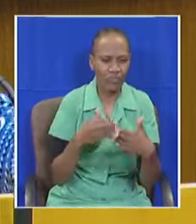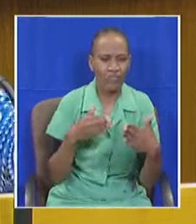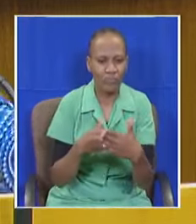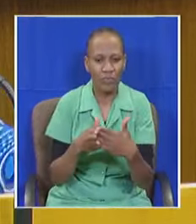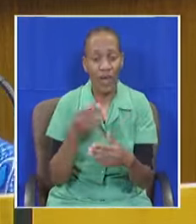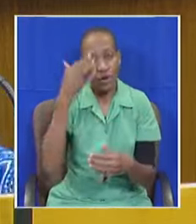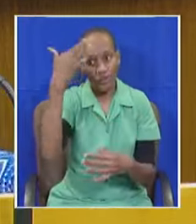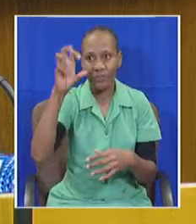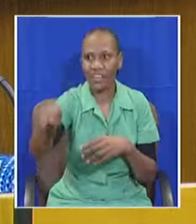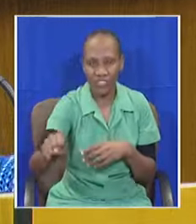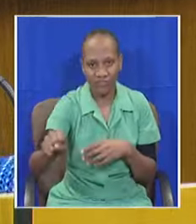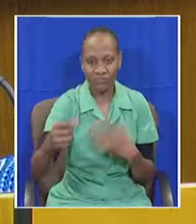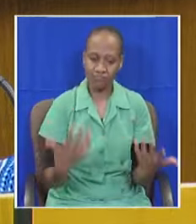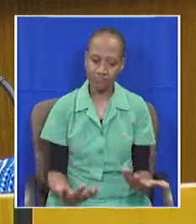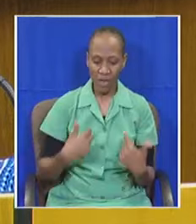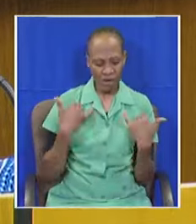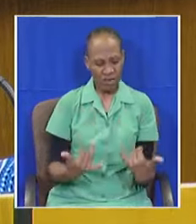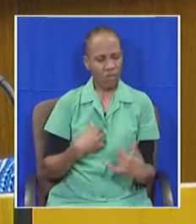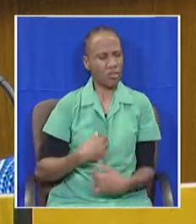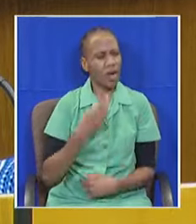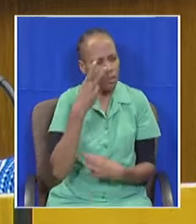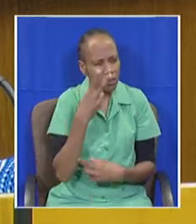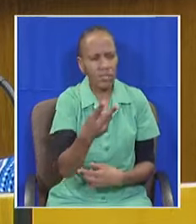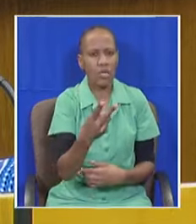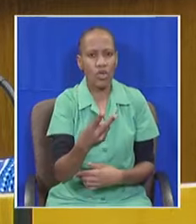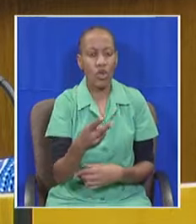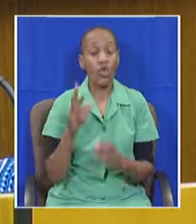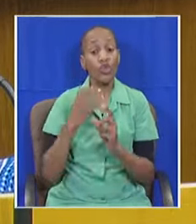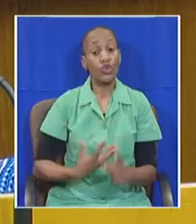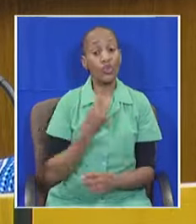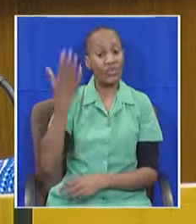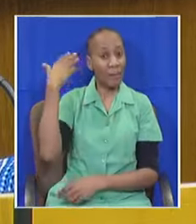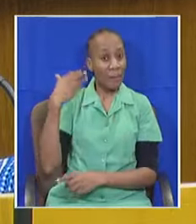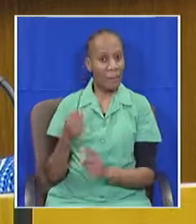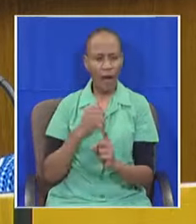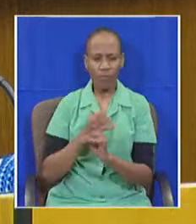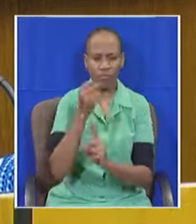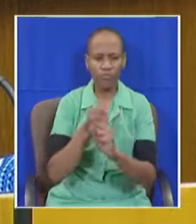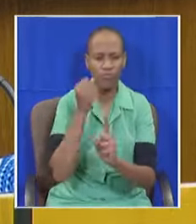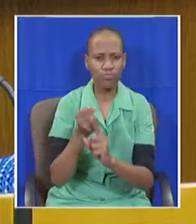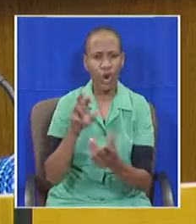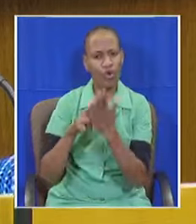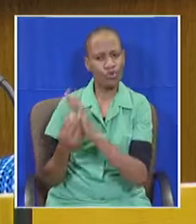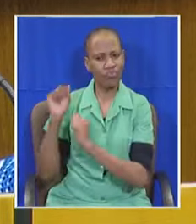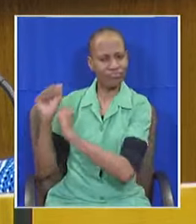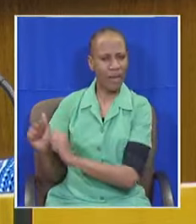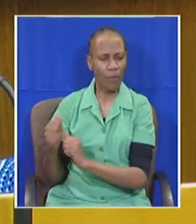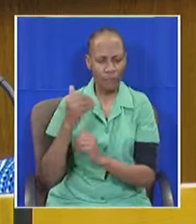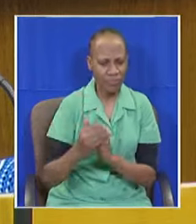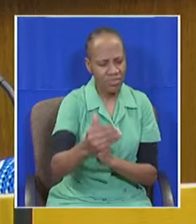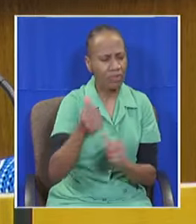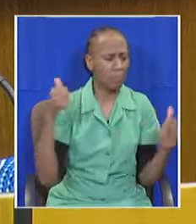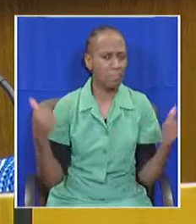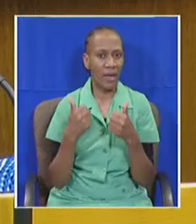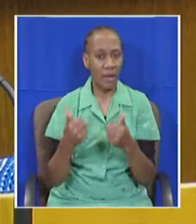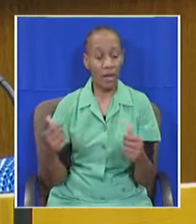pursuing their dreams. Therefore, one cannot ignore the fundamental role the youth played in our liberation and the role that still lies before them. On that day,